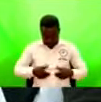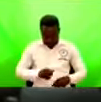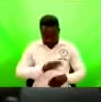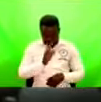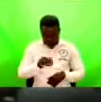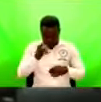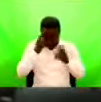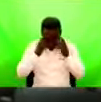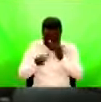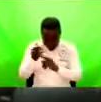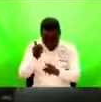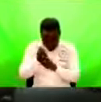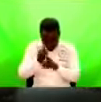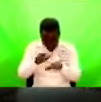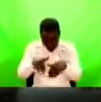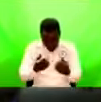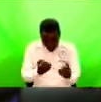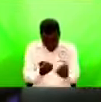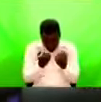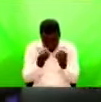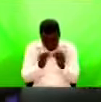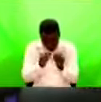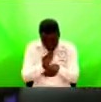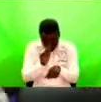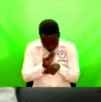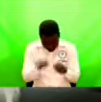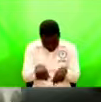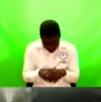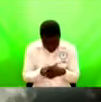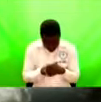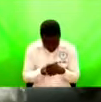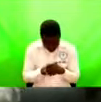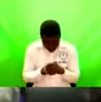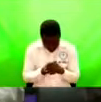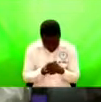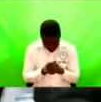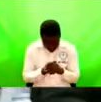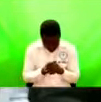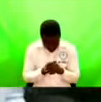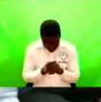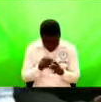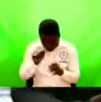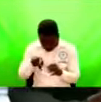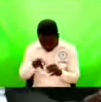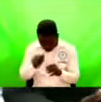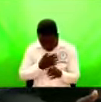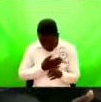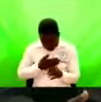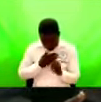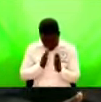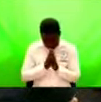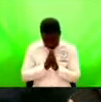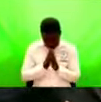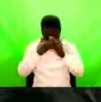because God is going to be your strength. Apostle, Please pray. Heavenly